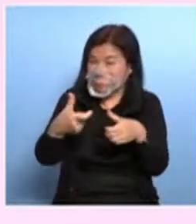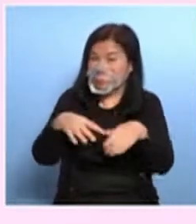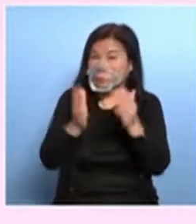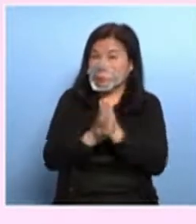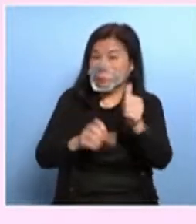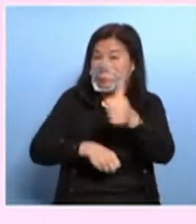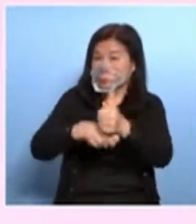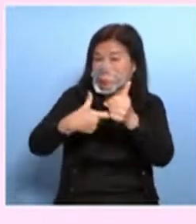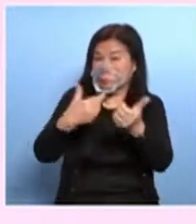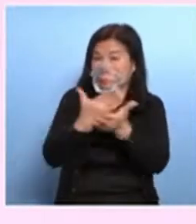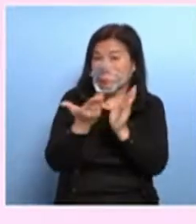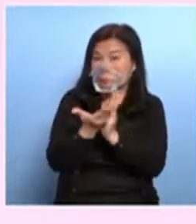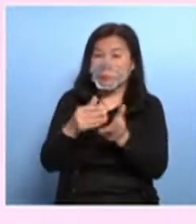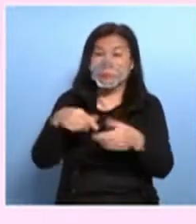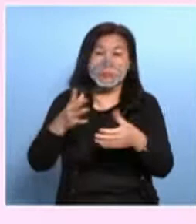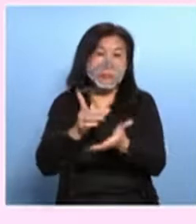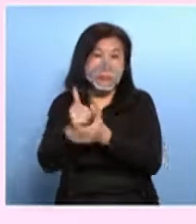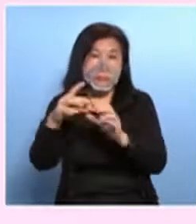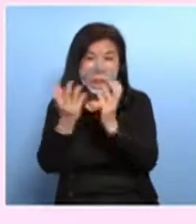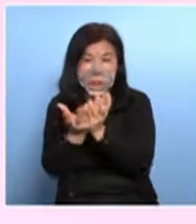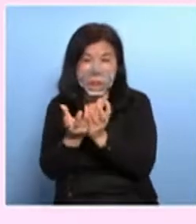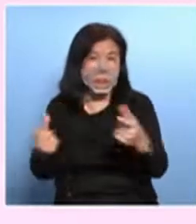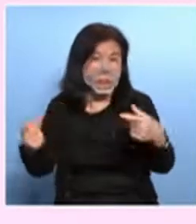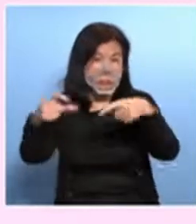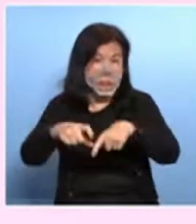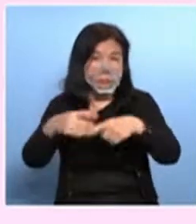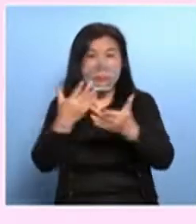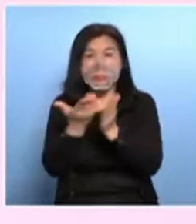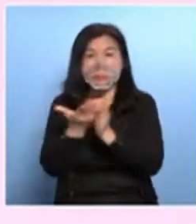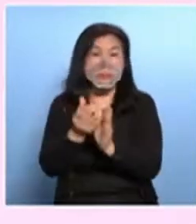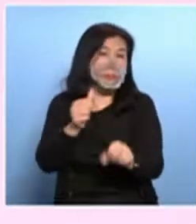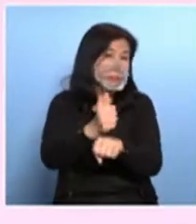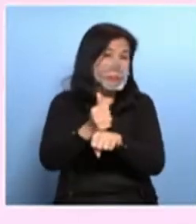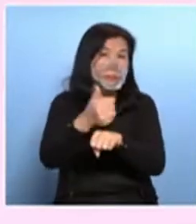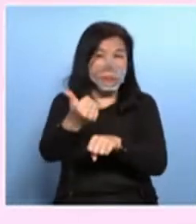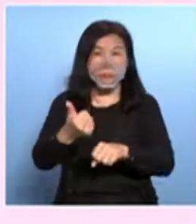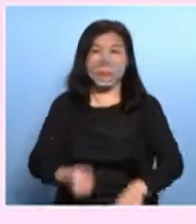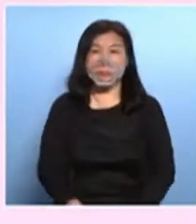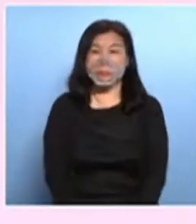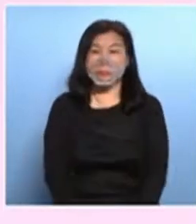create more business opportunities for the financial sector and other professional sectors.